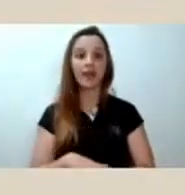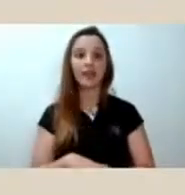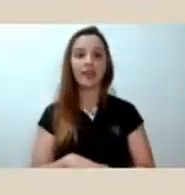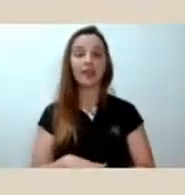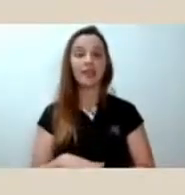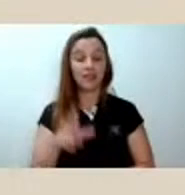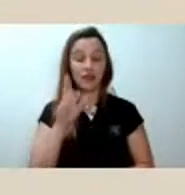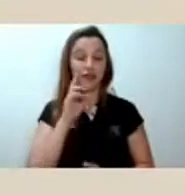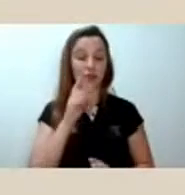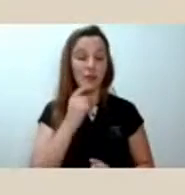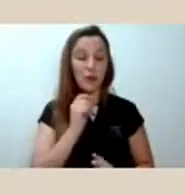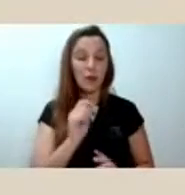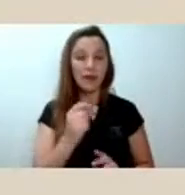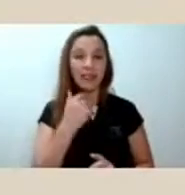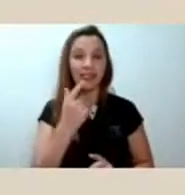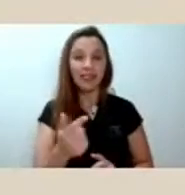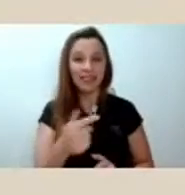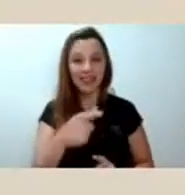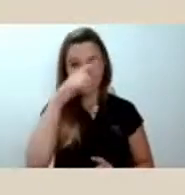name. Yolanda.